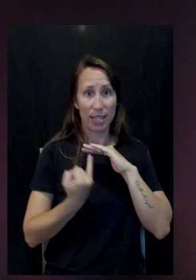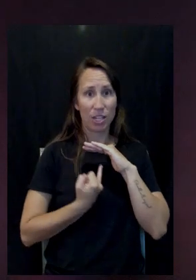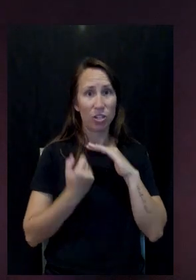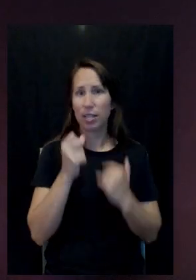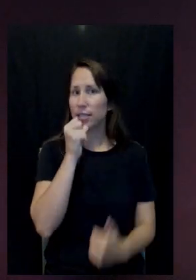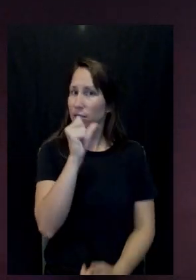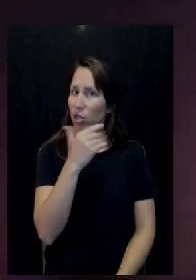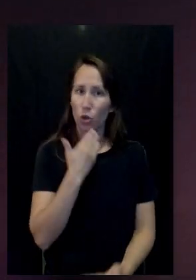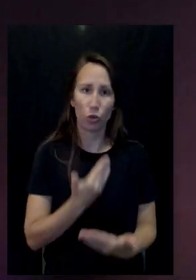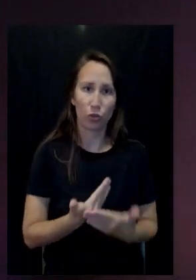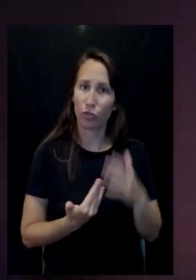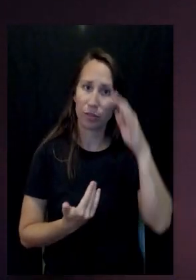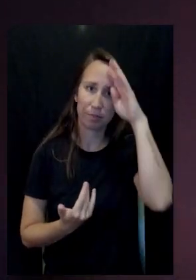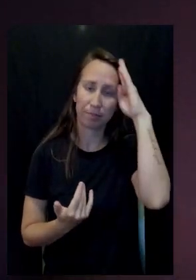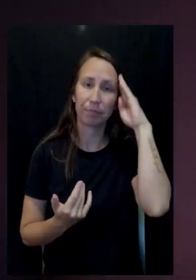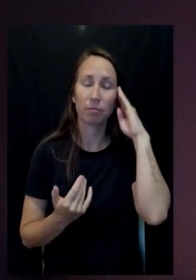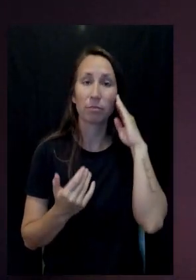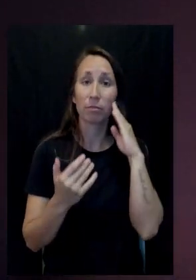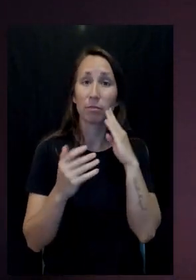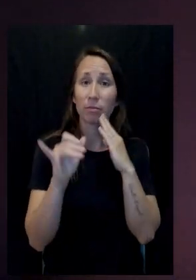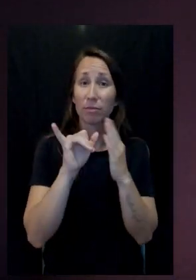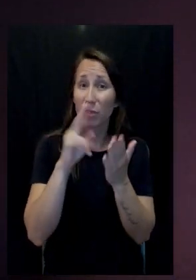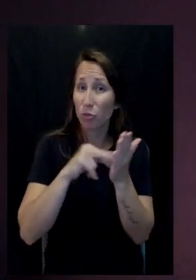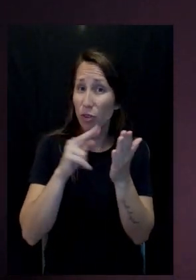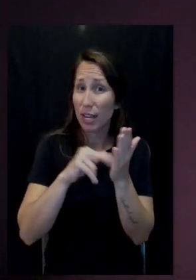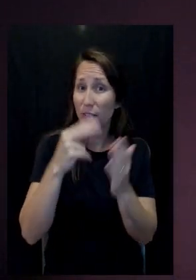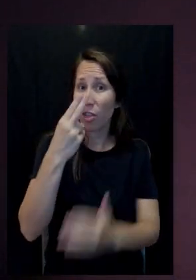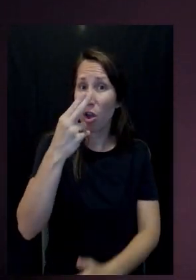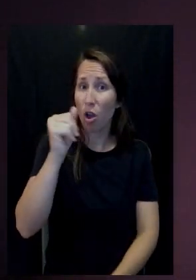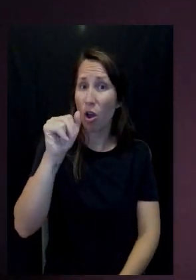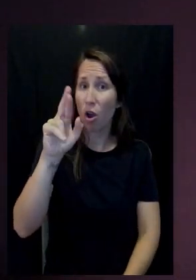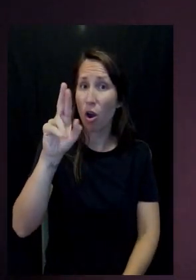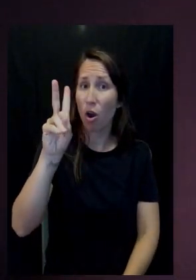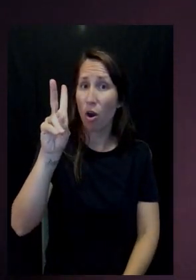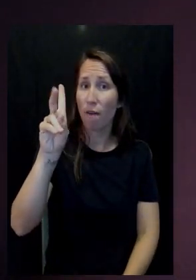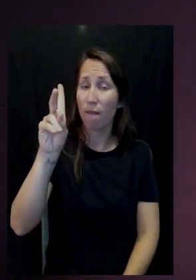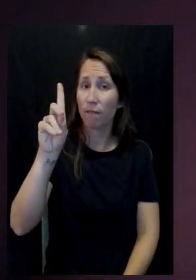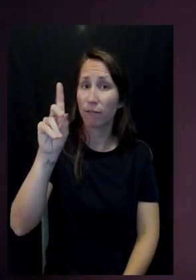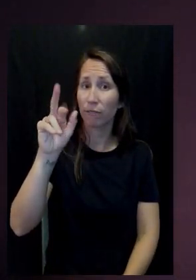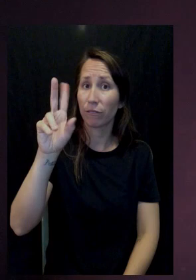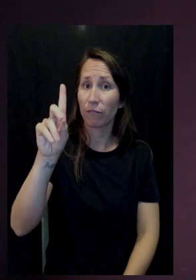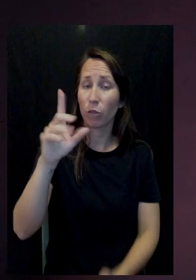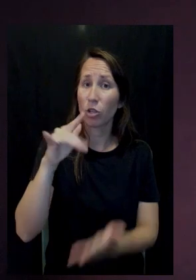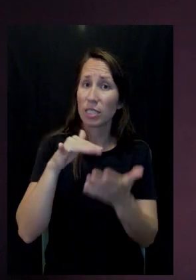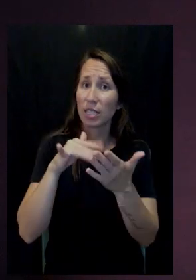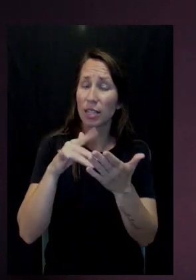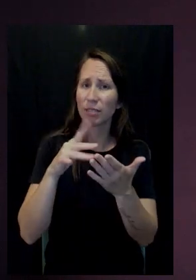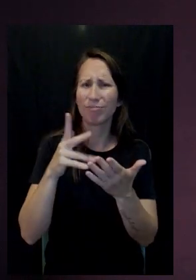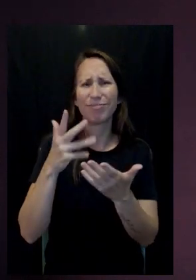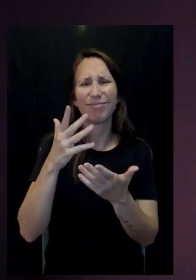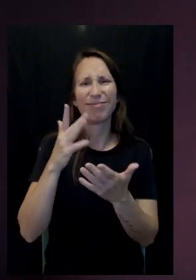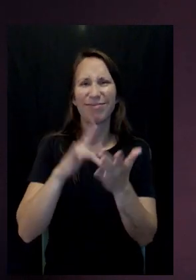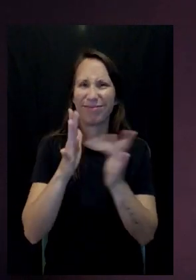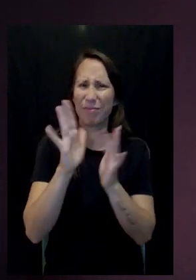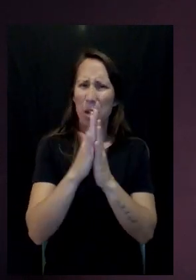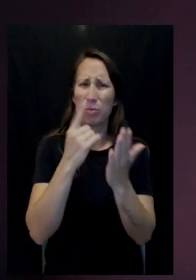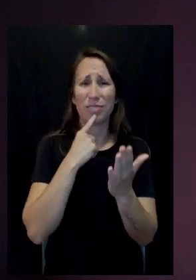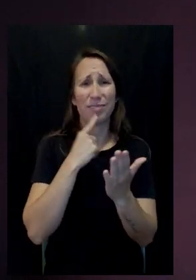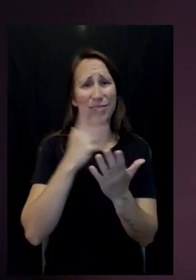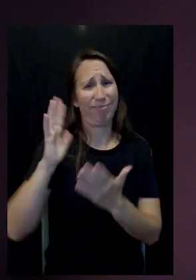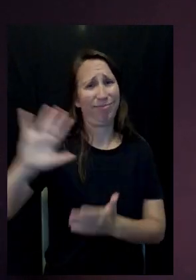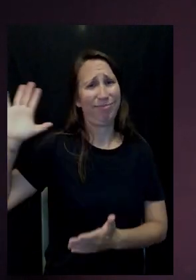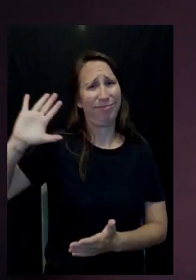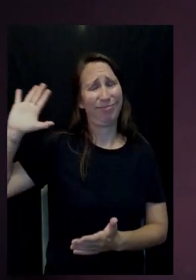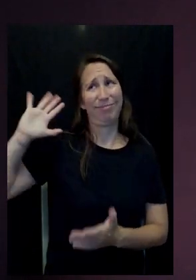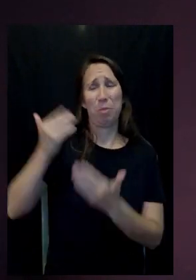Isolation is not good, like we read about in that Harvard study, but it's actually in the Word of God well before any Harvard